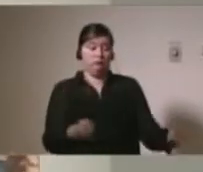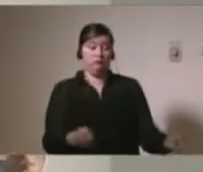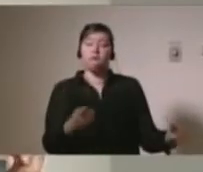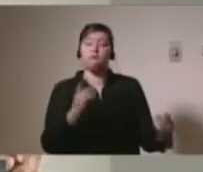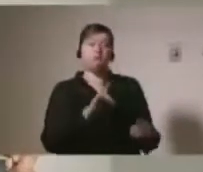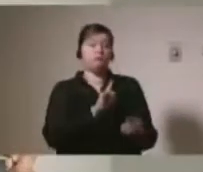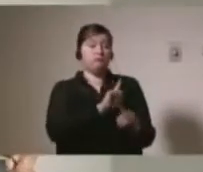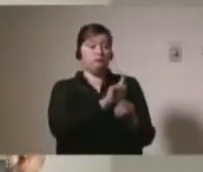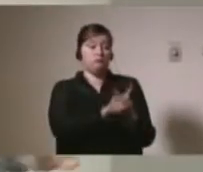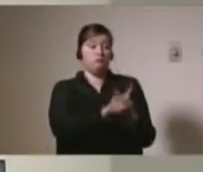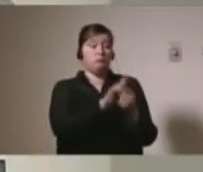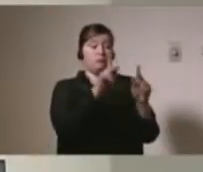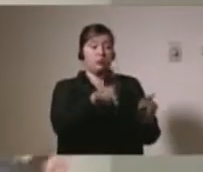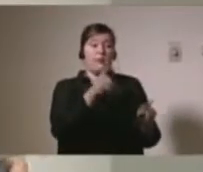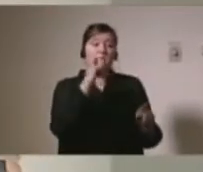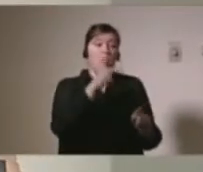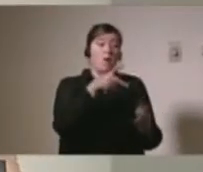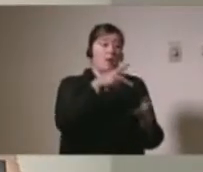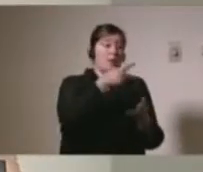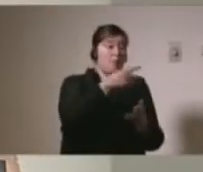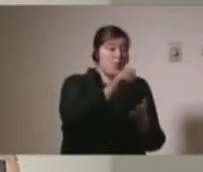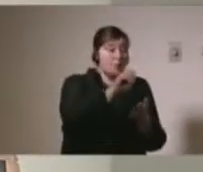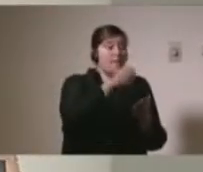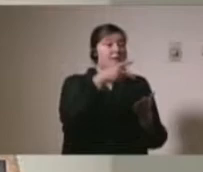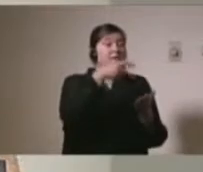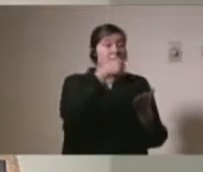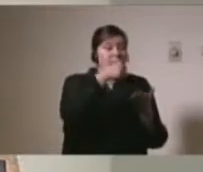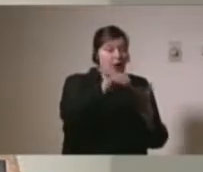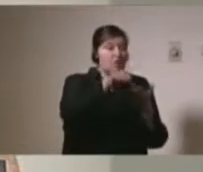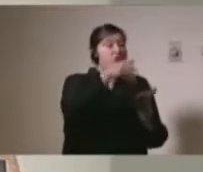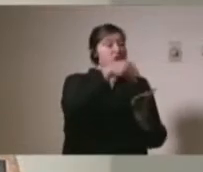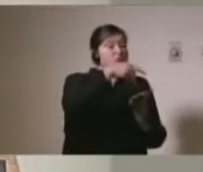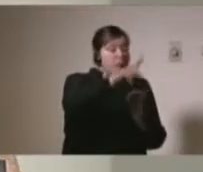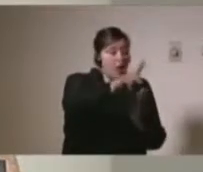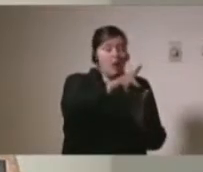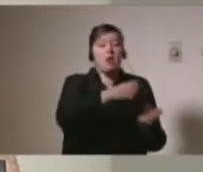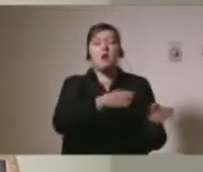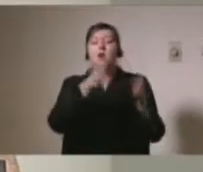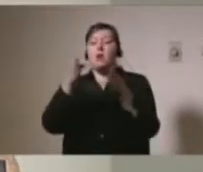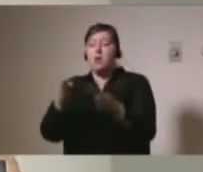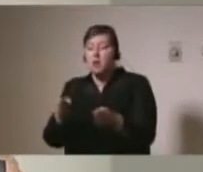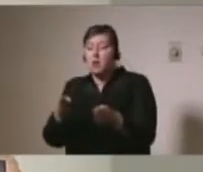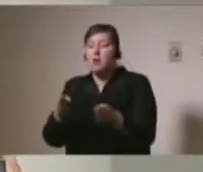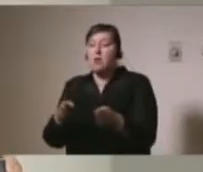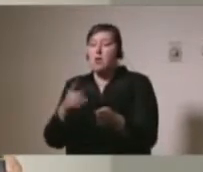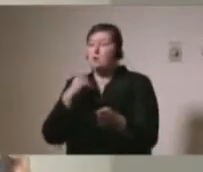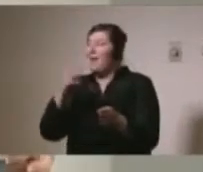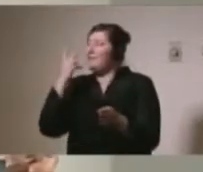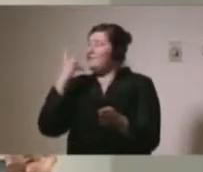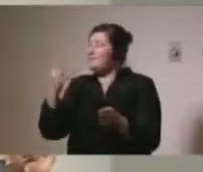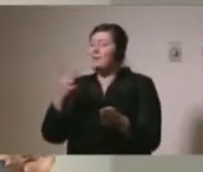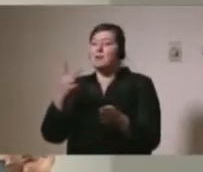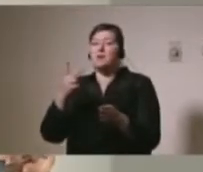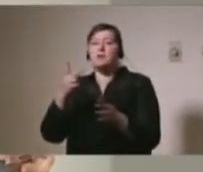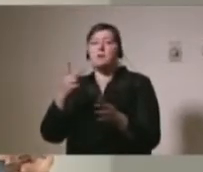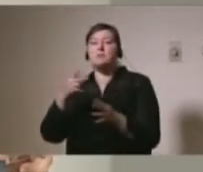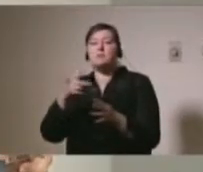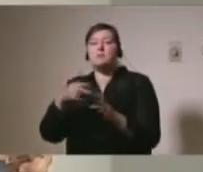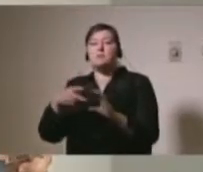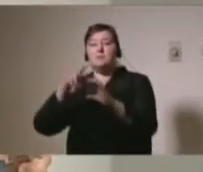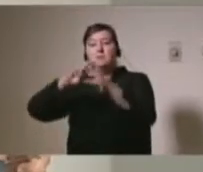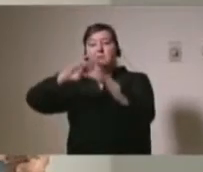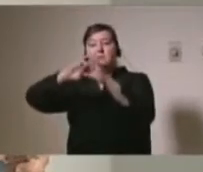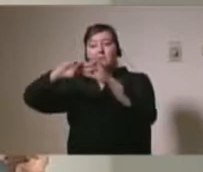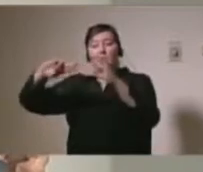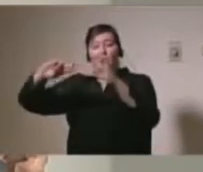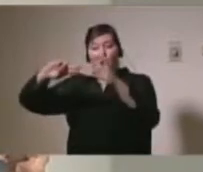have the payment wicket, where you can see the symbol of the euro. But we also have